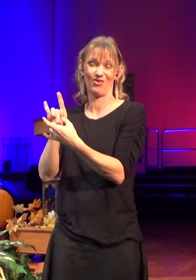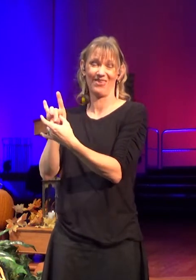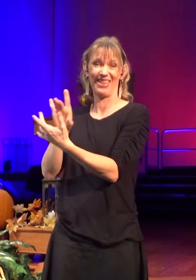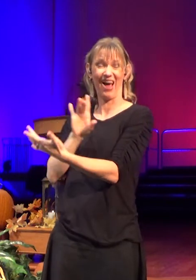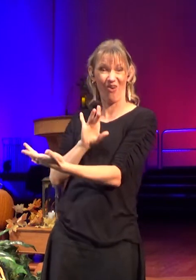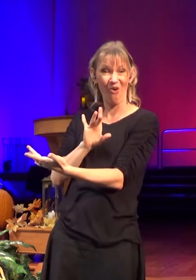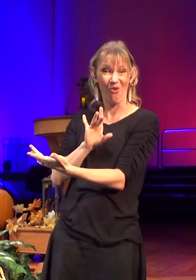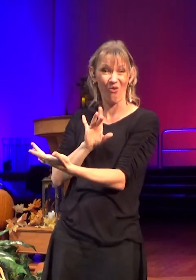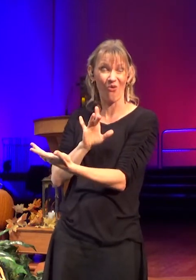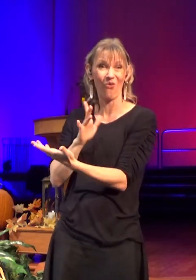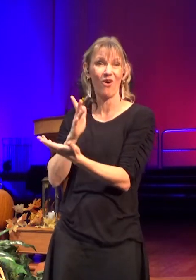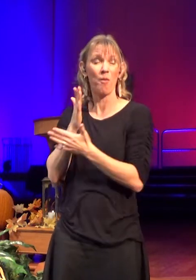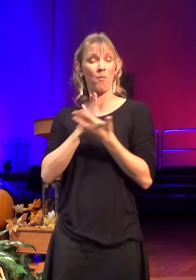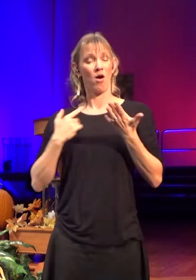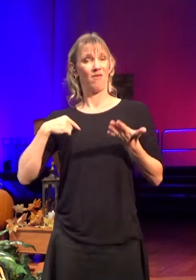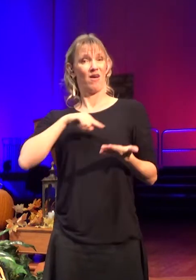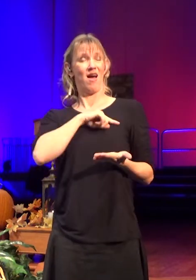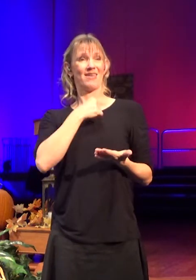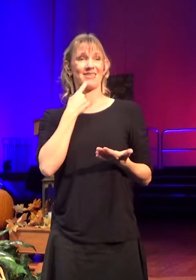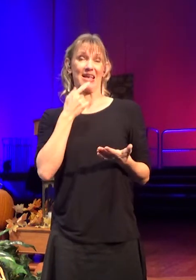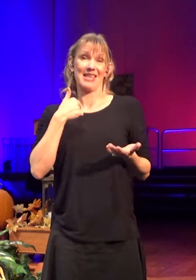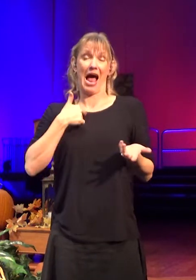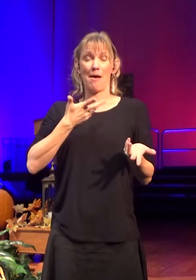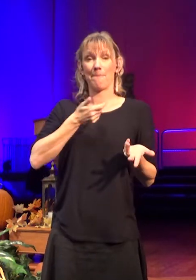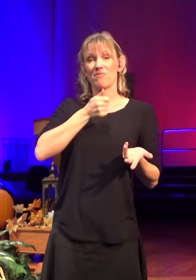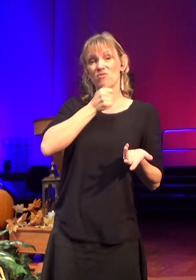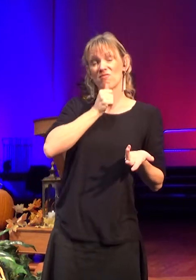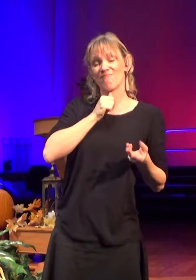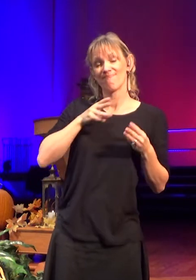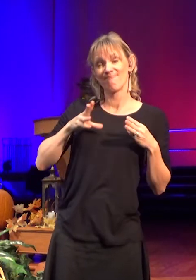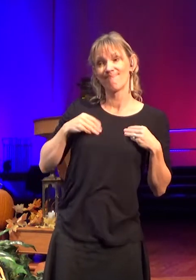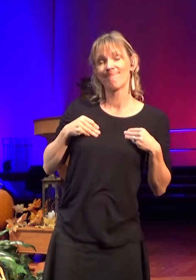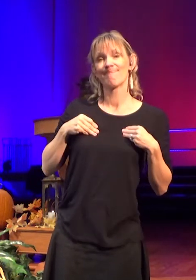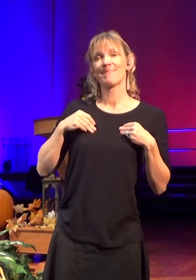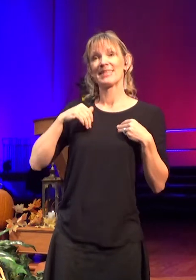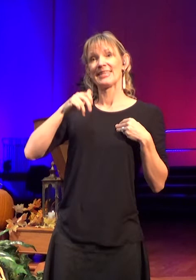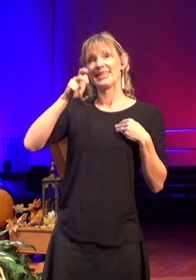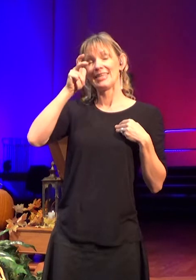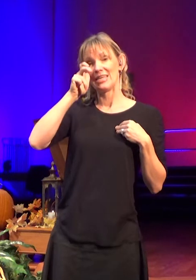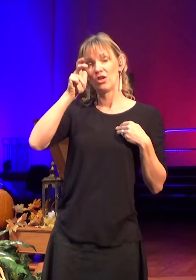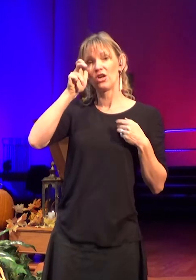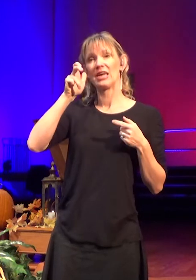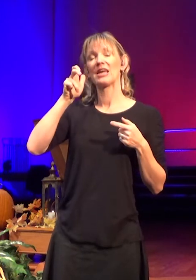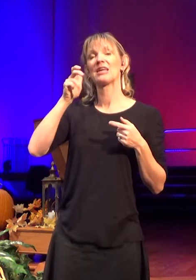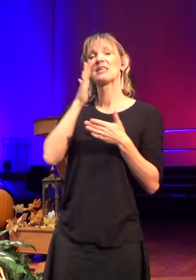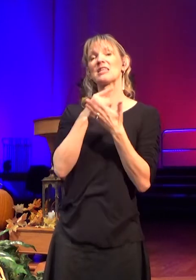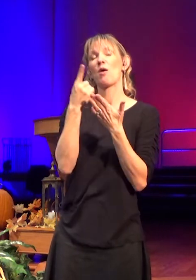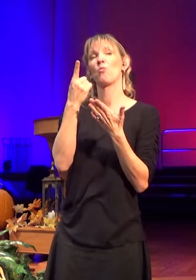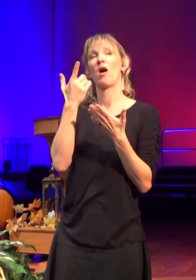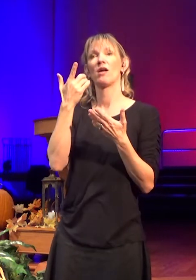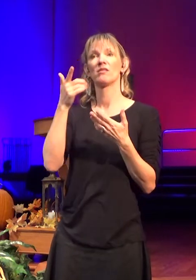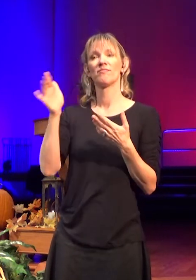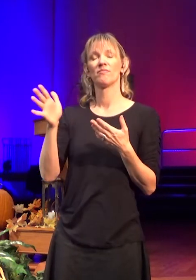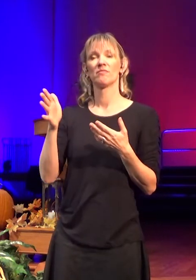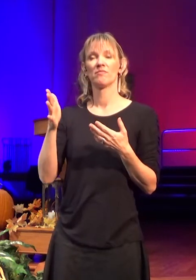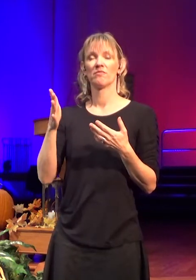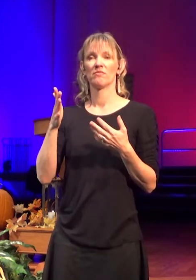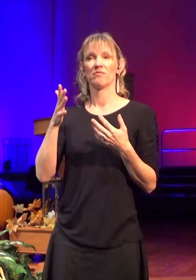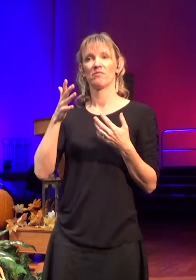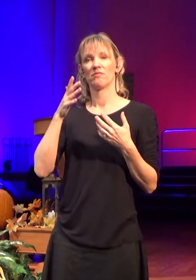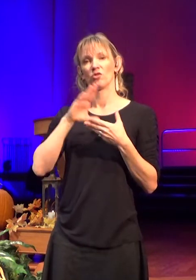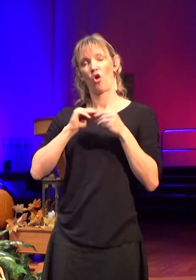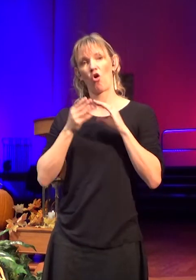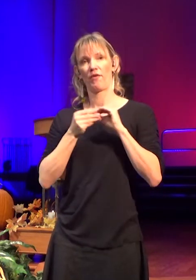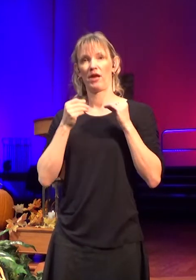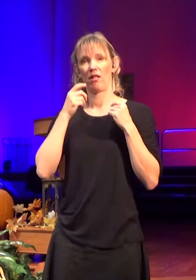go. There's that part of ourselves that says, I'm only so tolerant of hearing